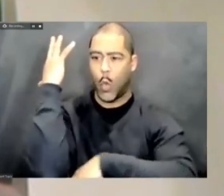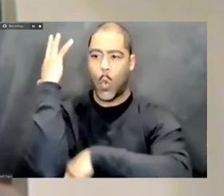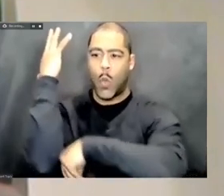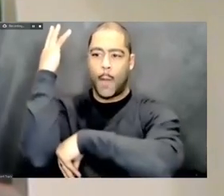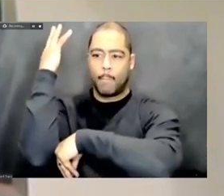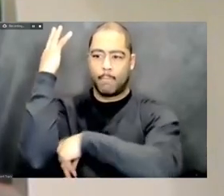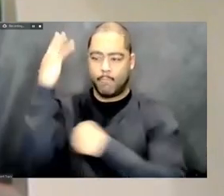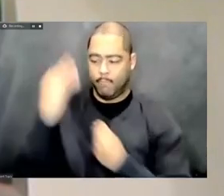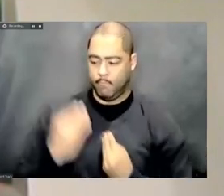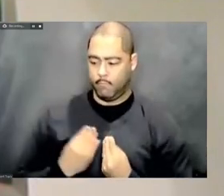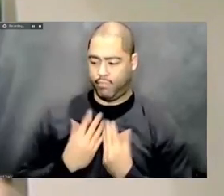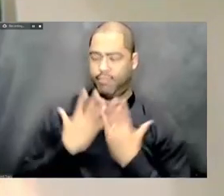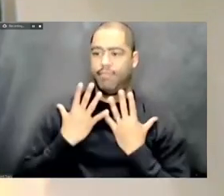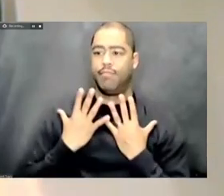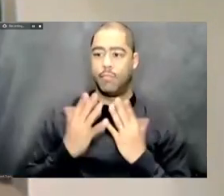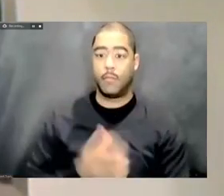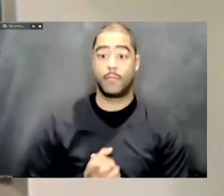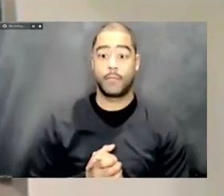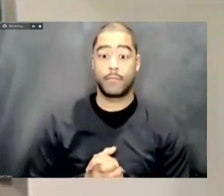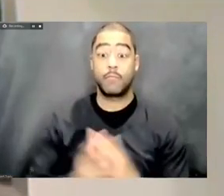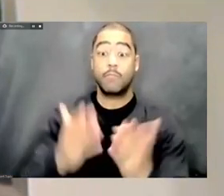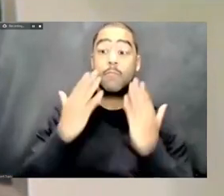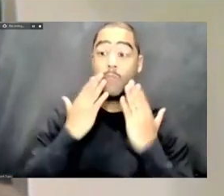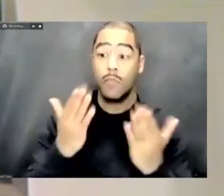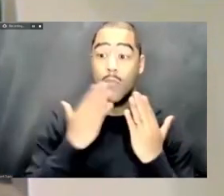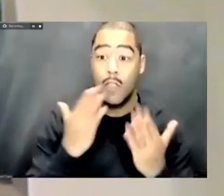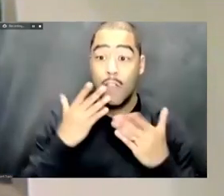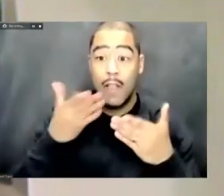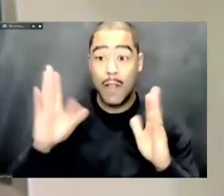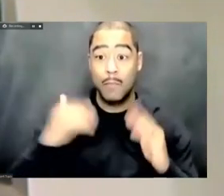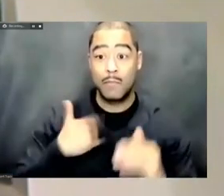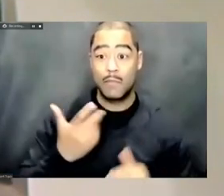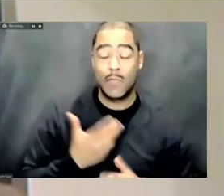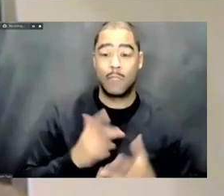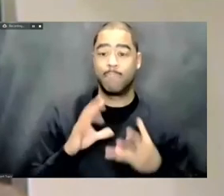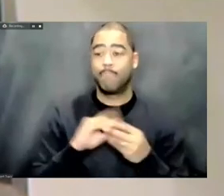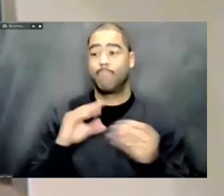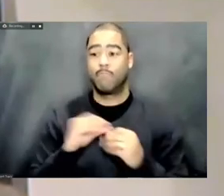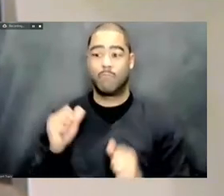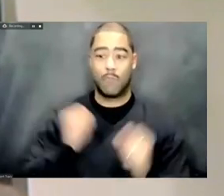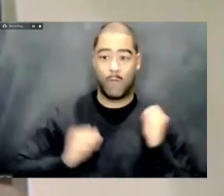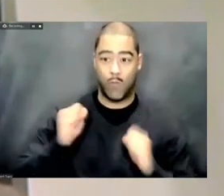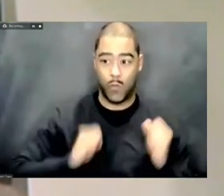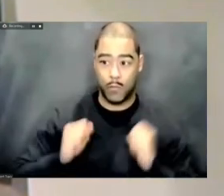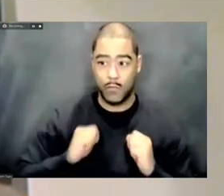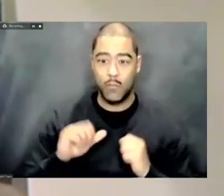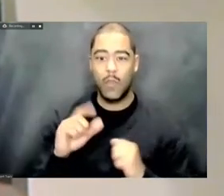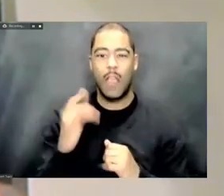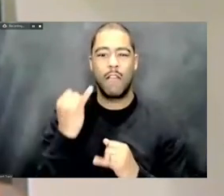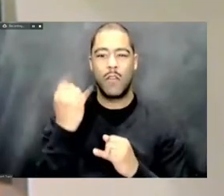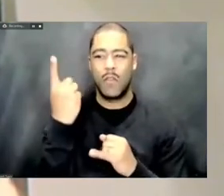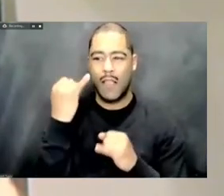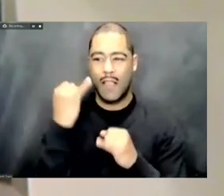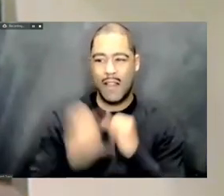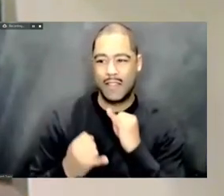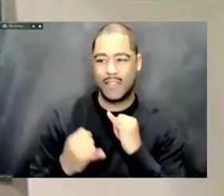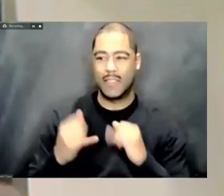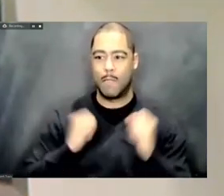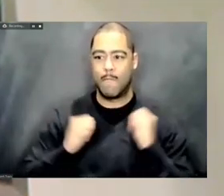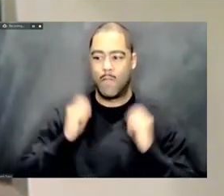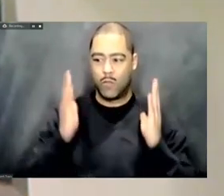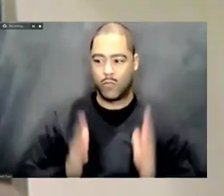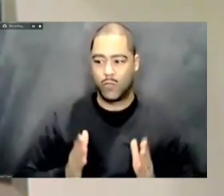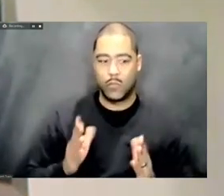the performers, but we have one more performer before we get done with this. We're gonna bring up Brennan